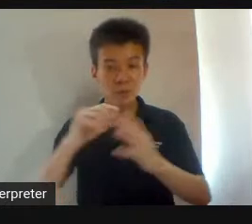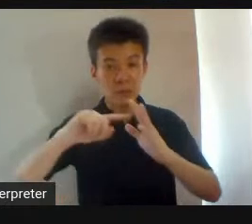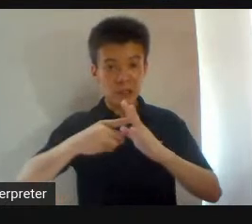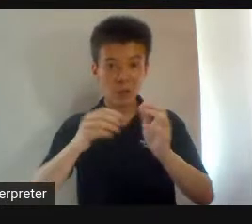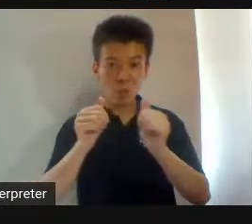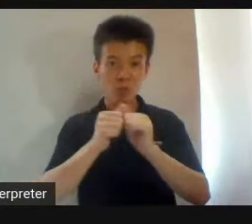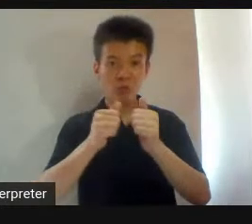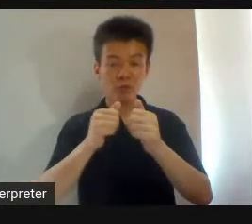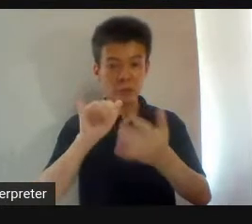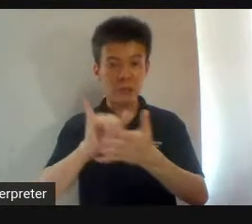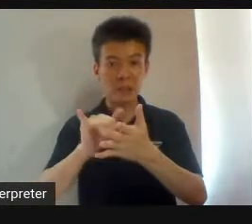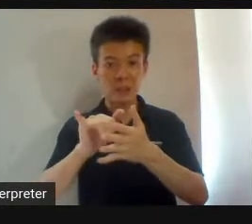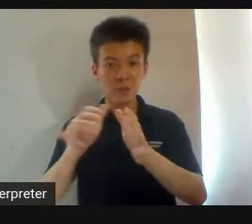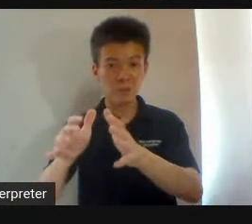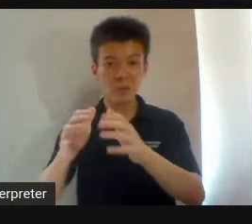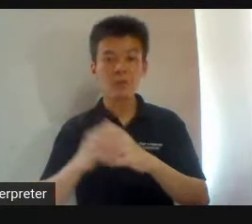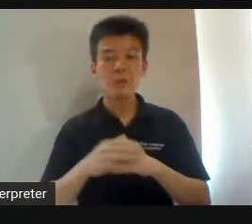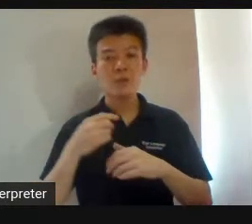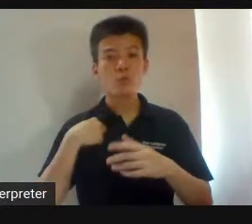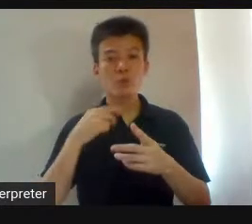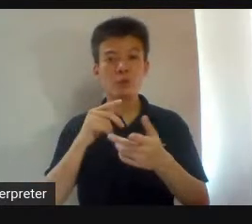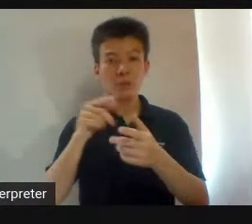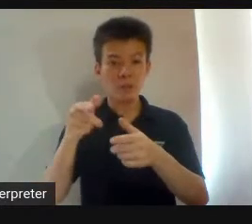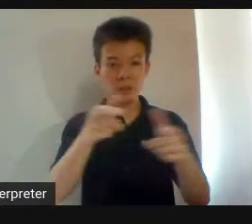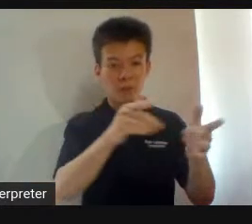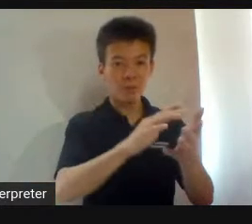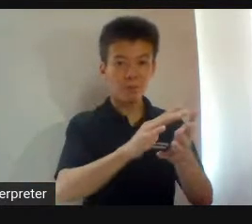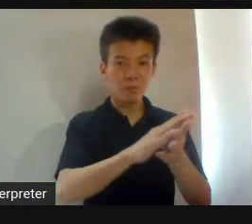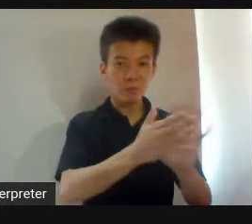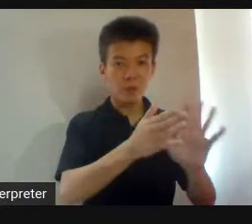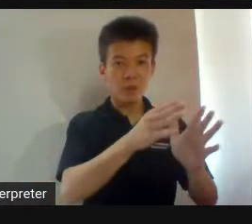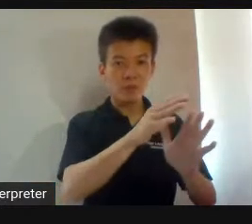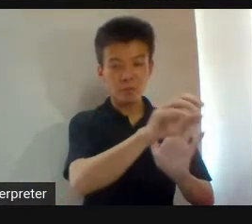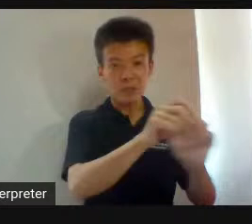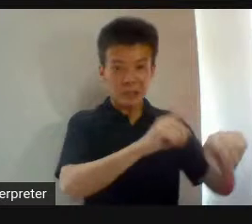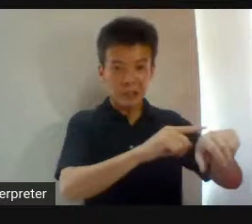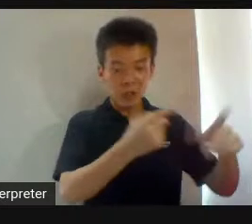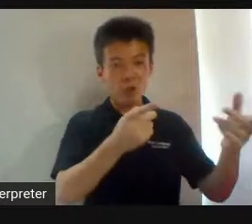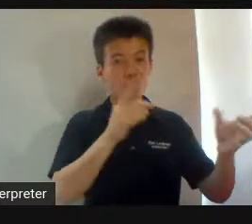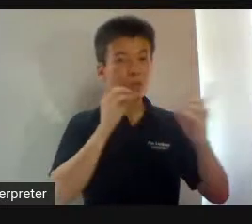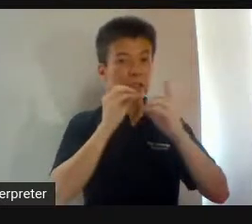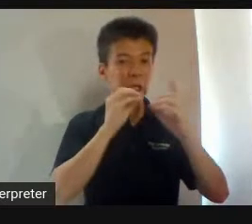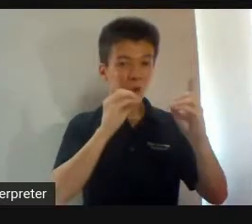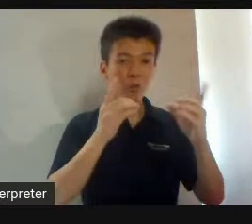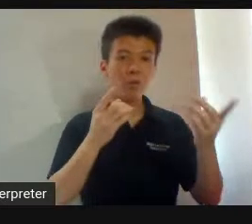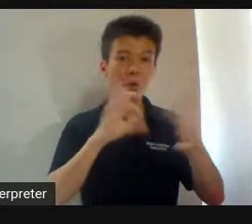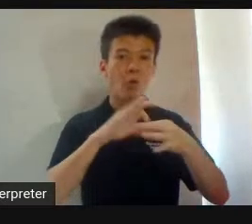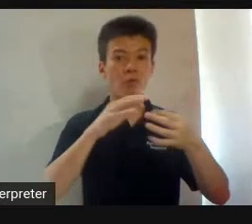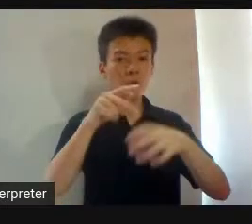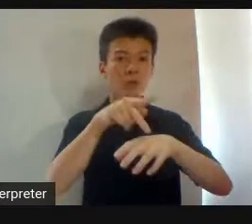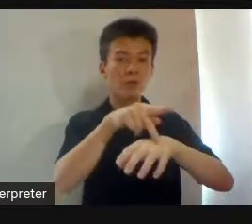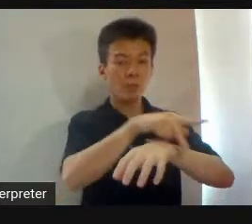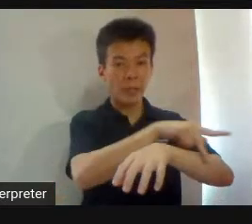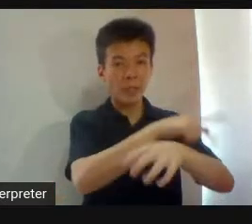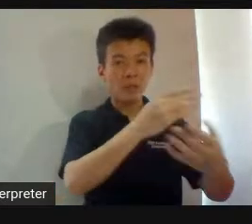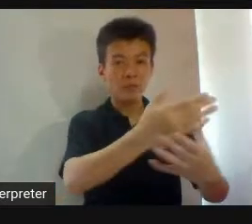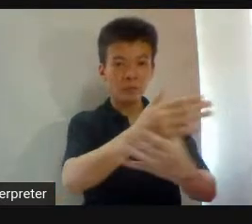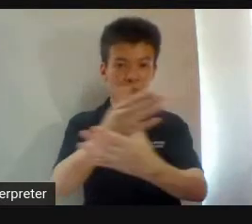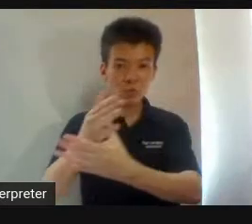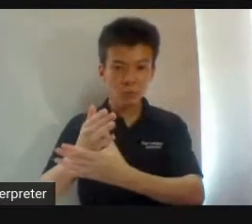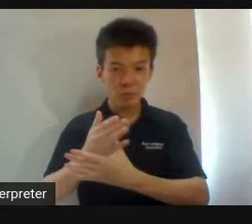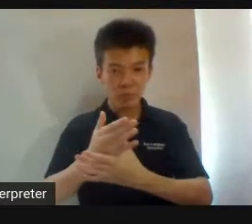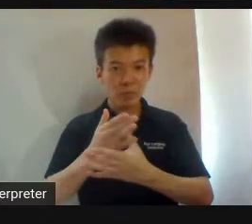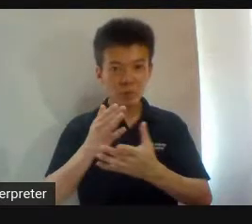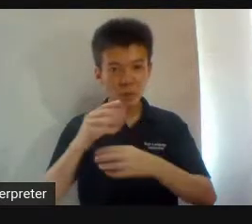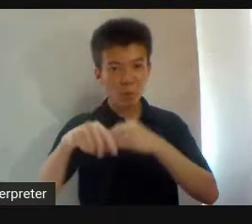with the piece, we turned it into a session of dialogue. of a panel sharing, where in a room